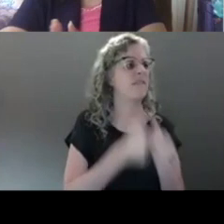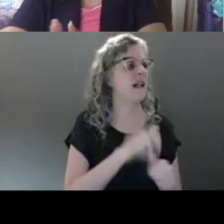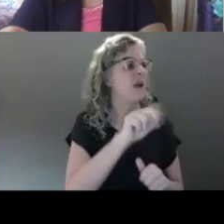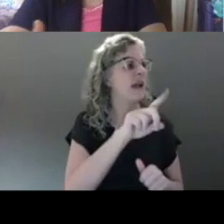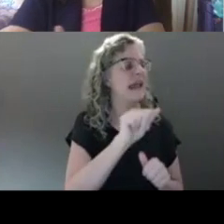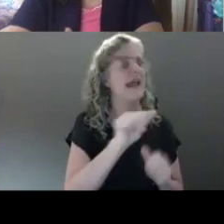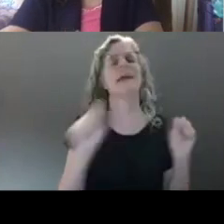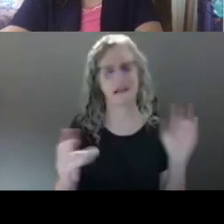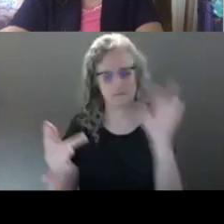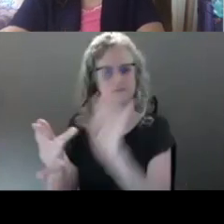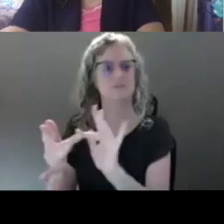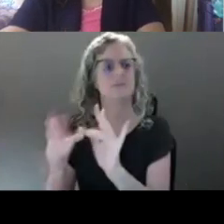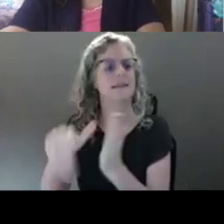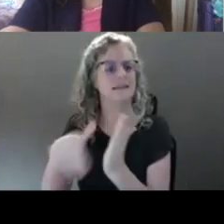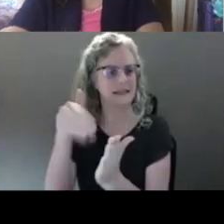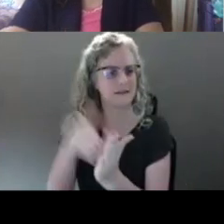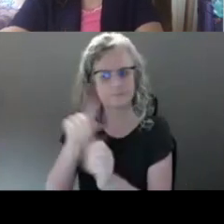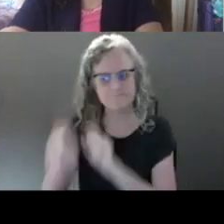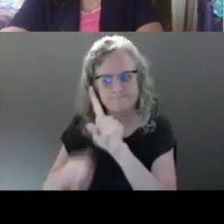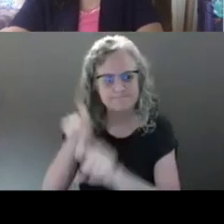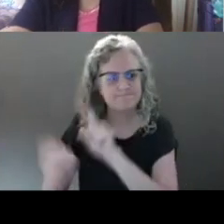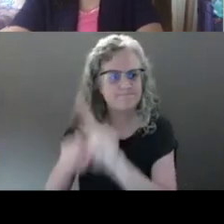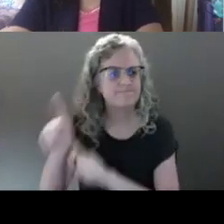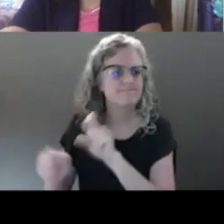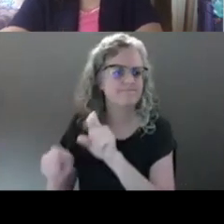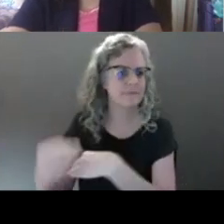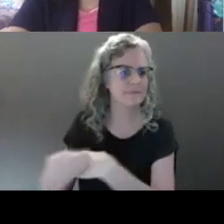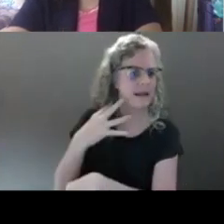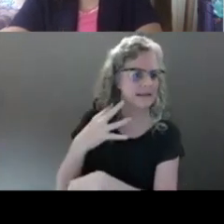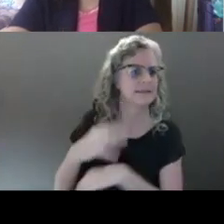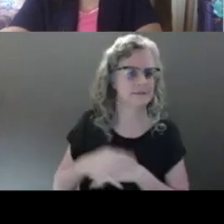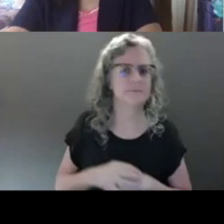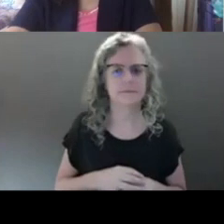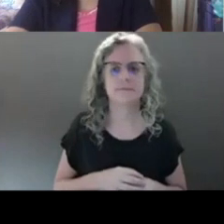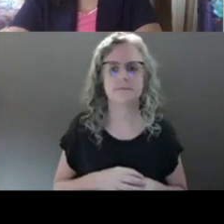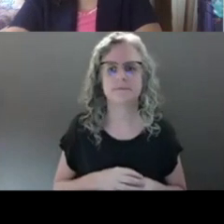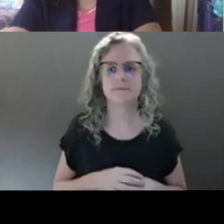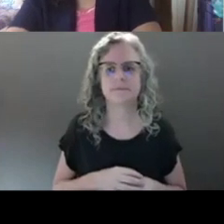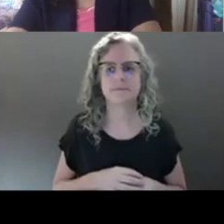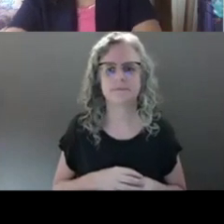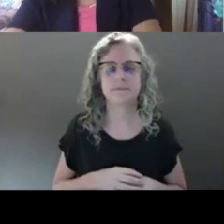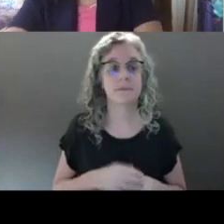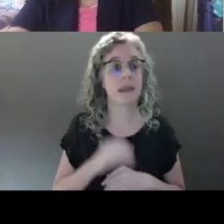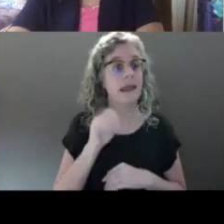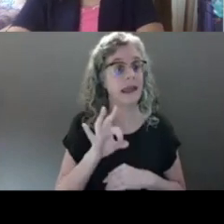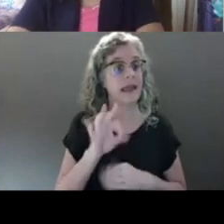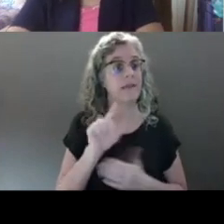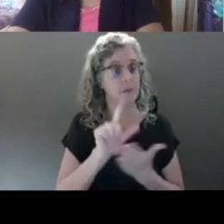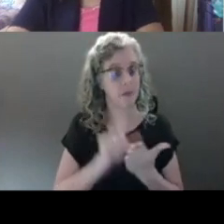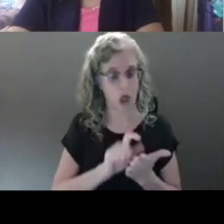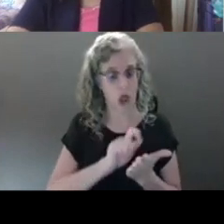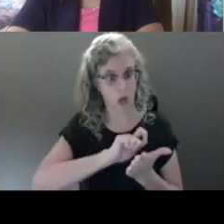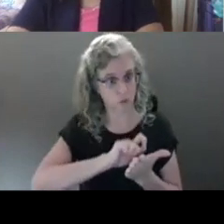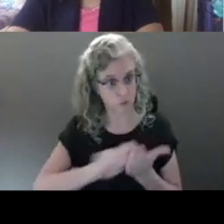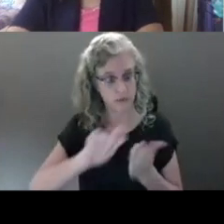So an effective law that is implemented and enforced is a powerful tool for